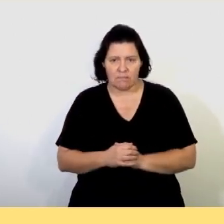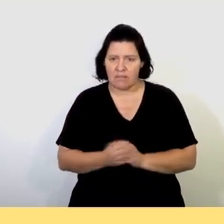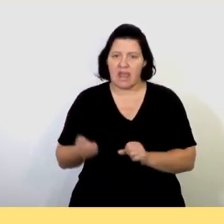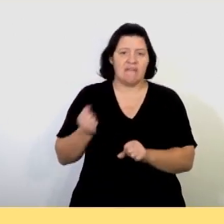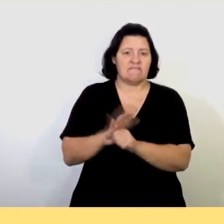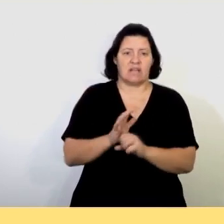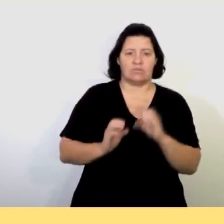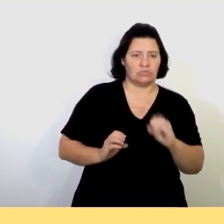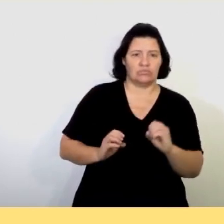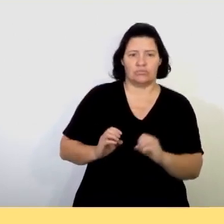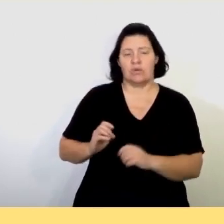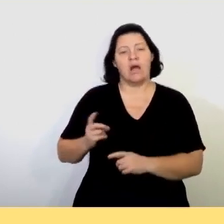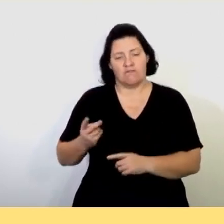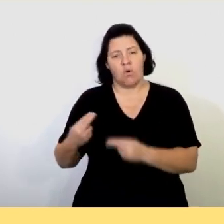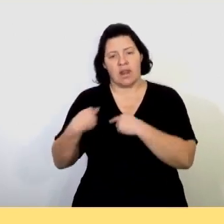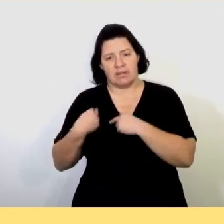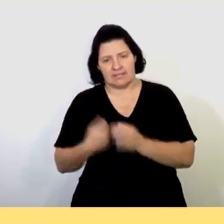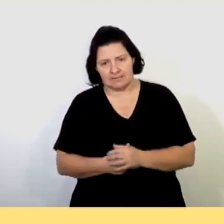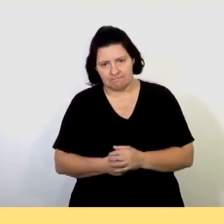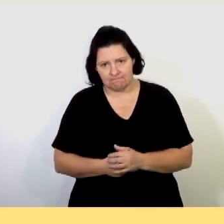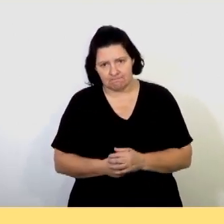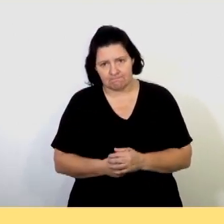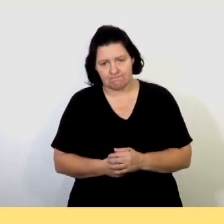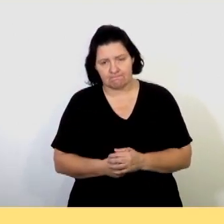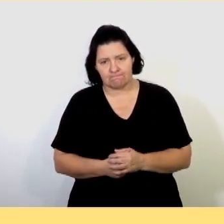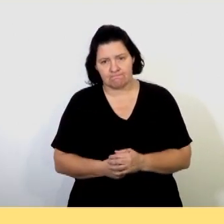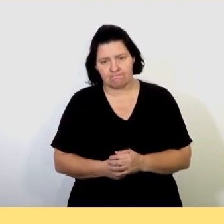And no effect on the